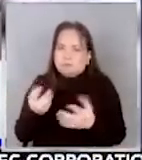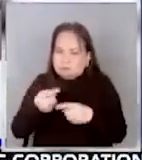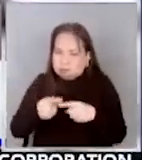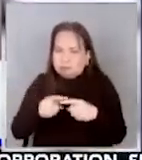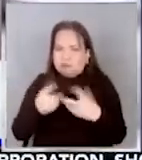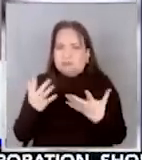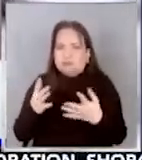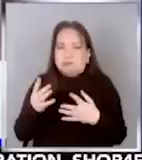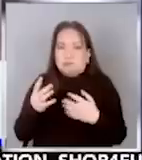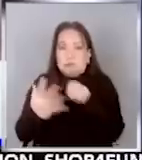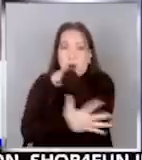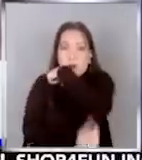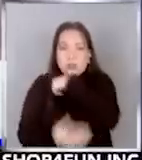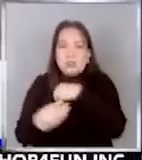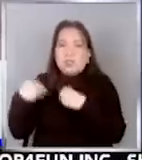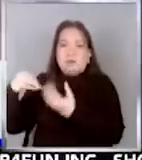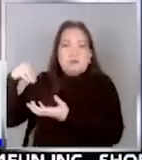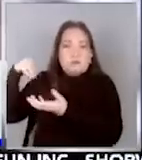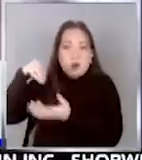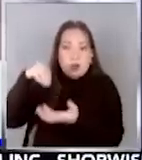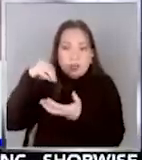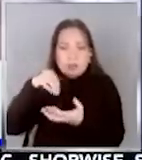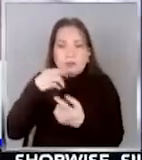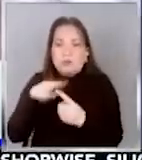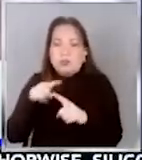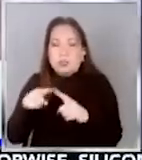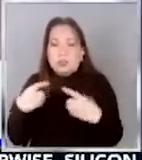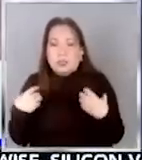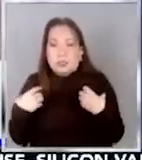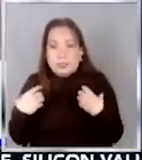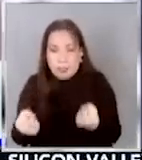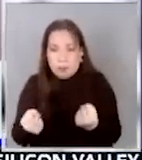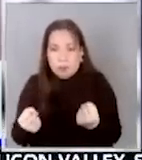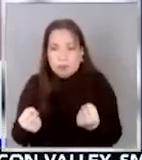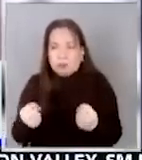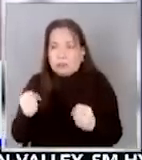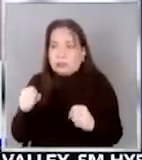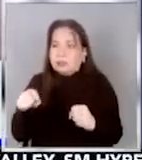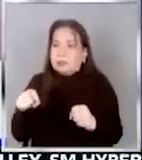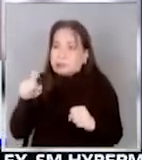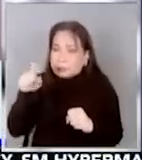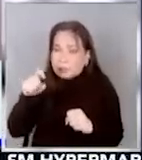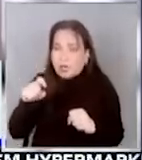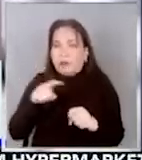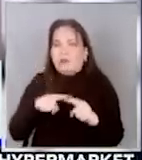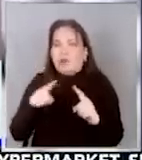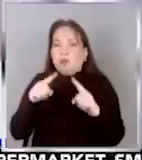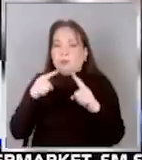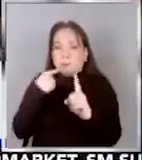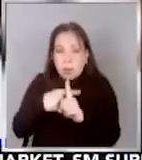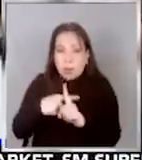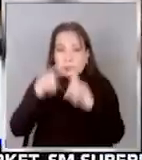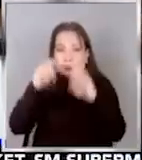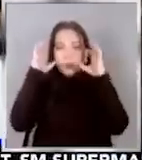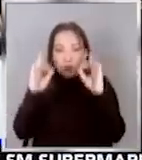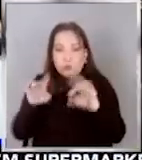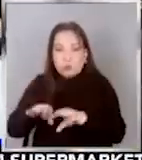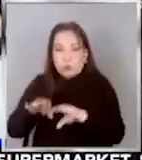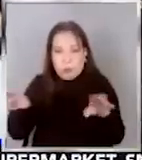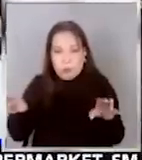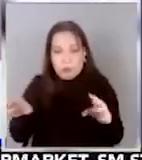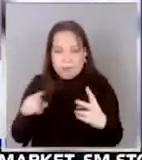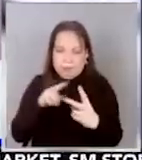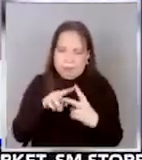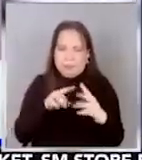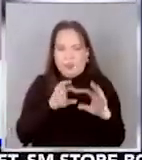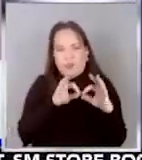we provide for the health needs of every household and education of our children. Sinabi ng